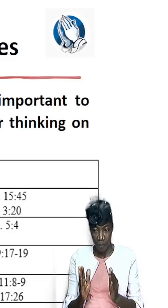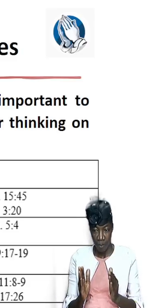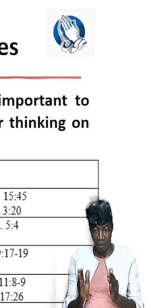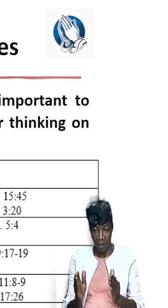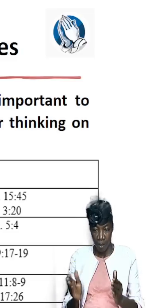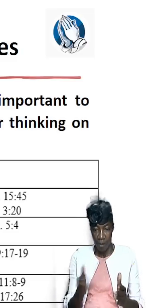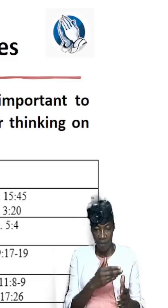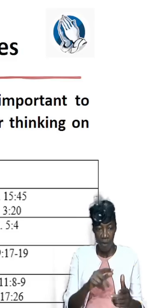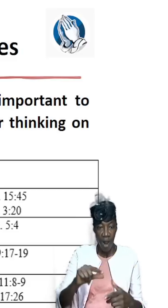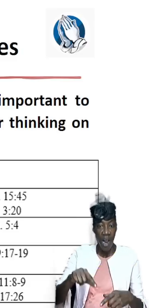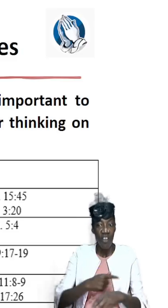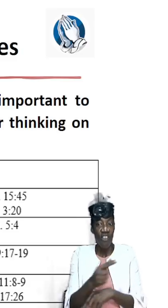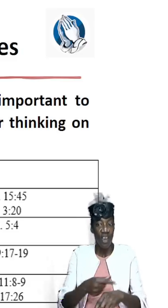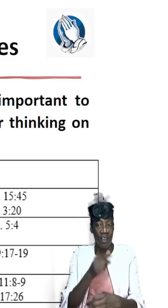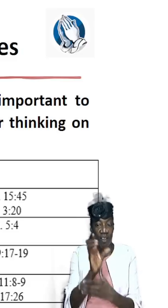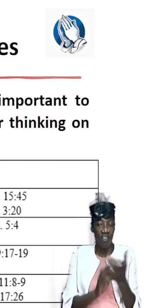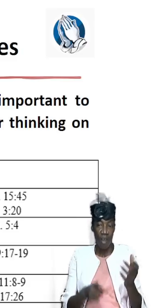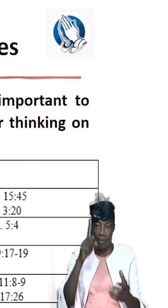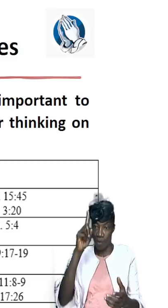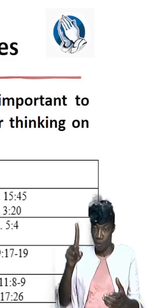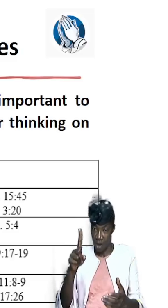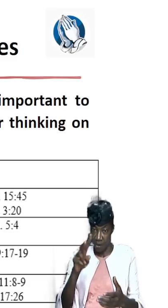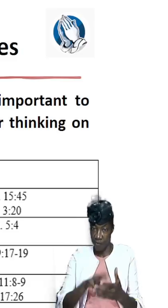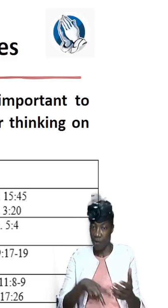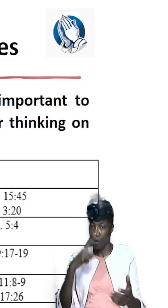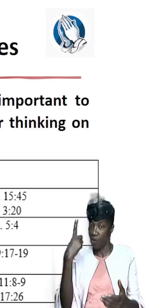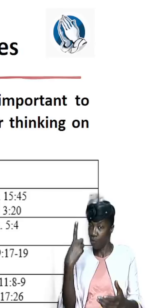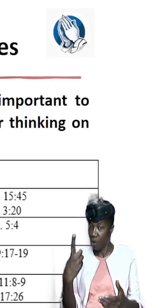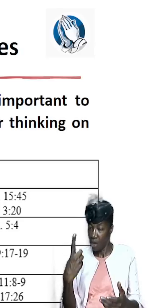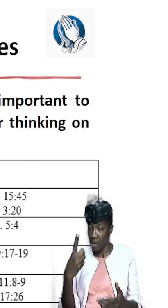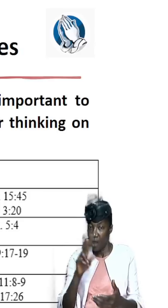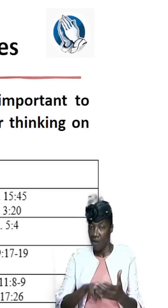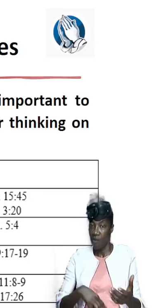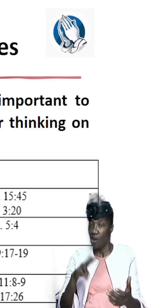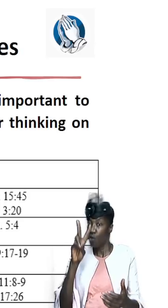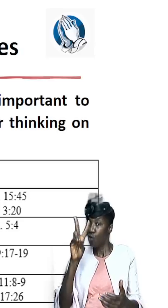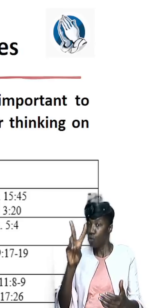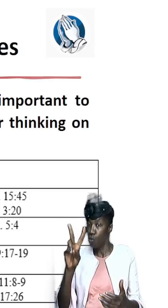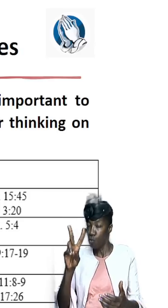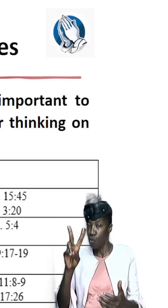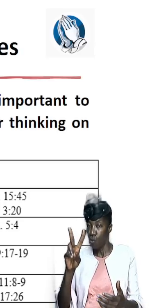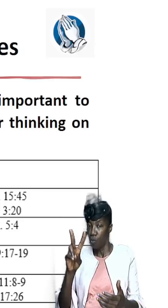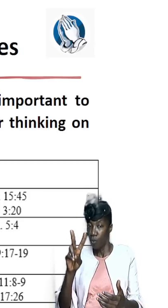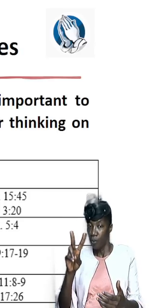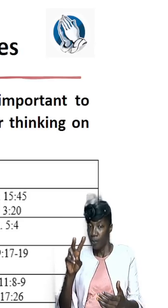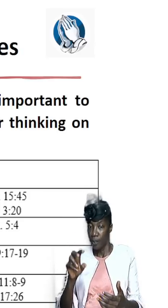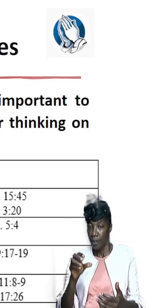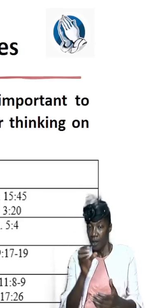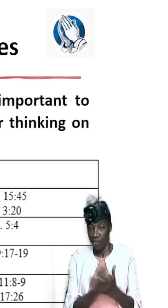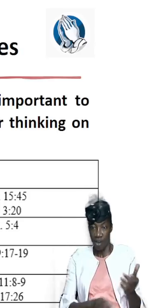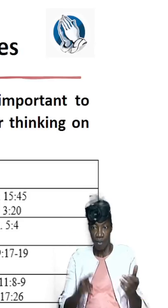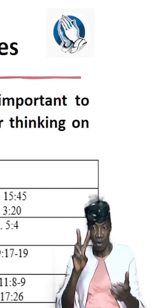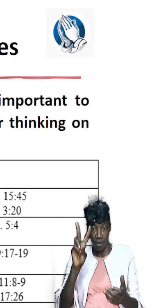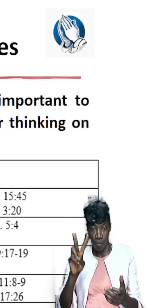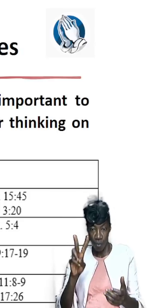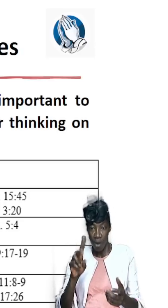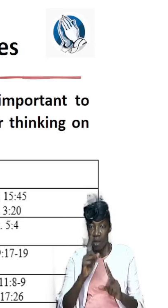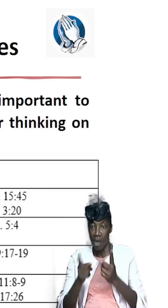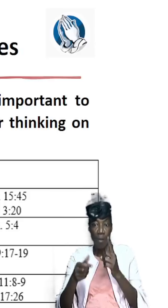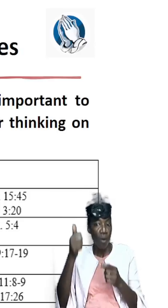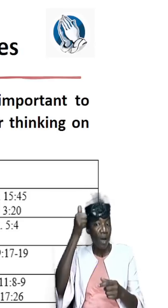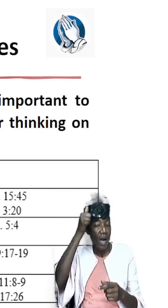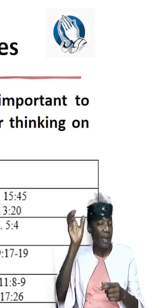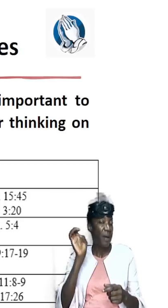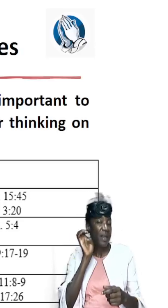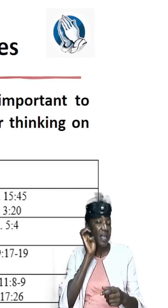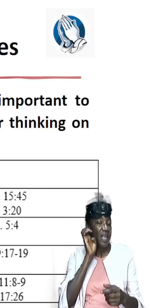chapter 1 and verse 2. And Genesis chapter 1 and verse 2 speaks about Adam and Eve. But Genesis chapter 1 and verse